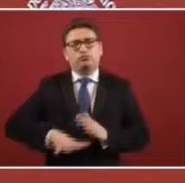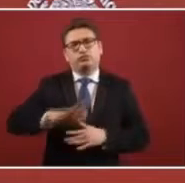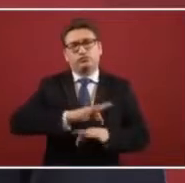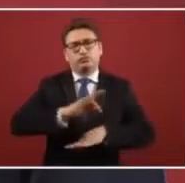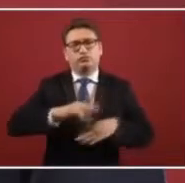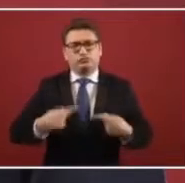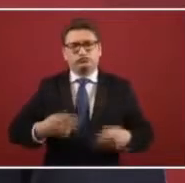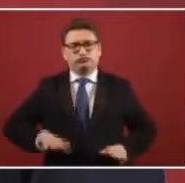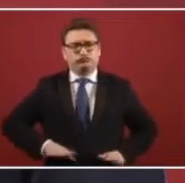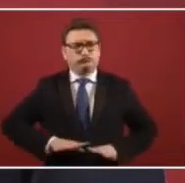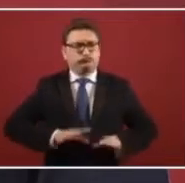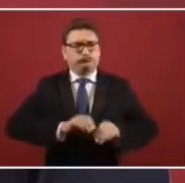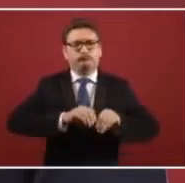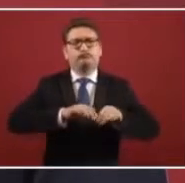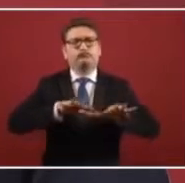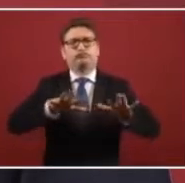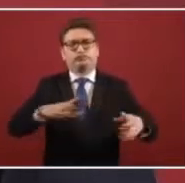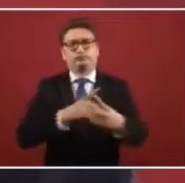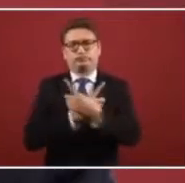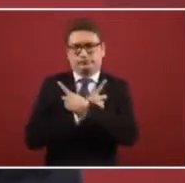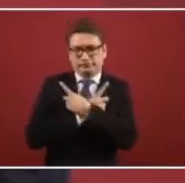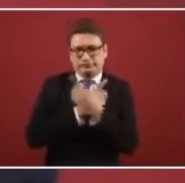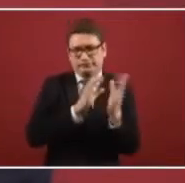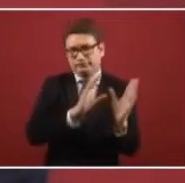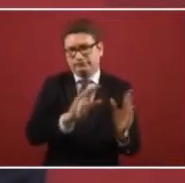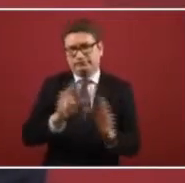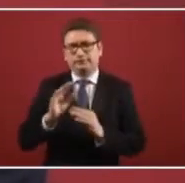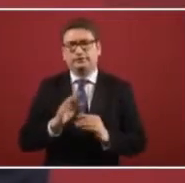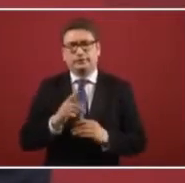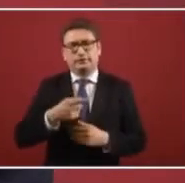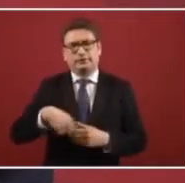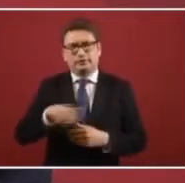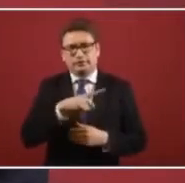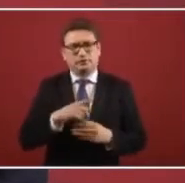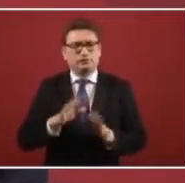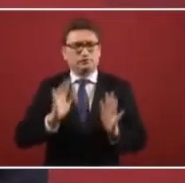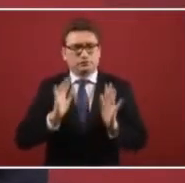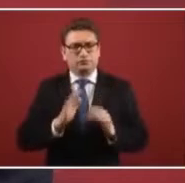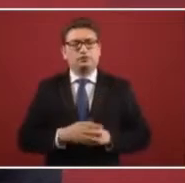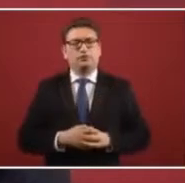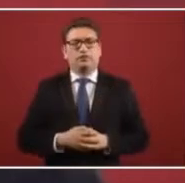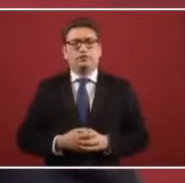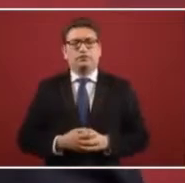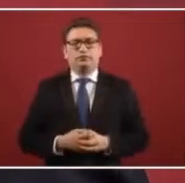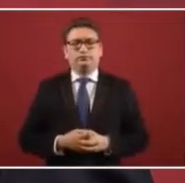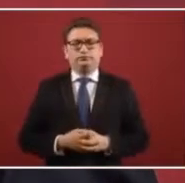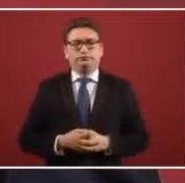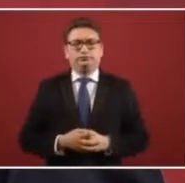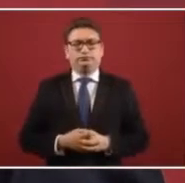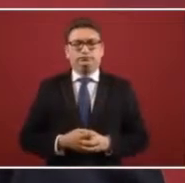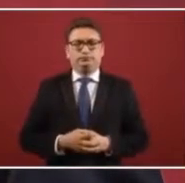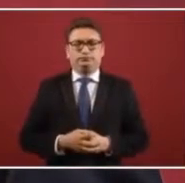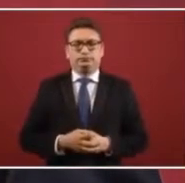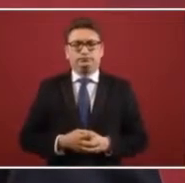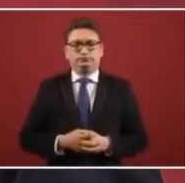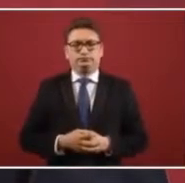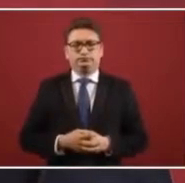Because if it is to moralize in the sense of that's ample and